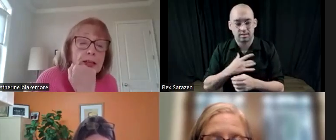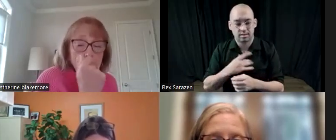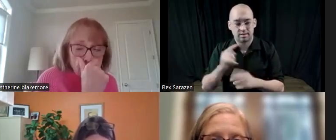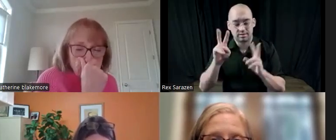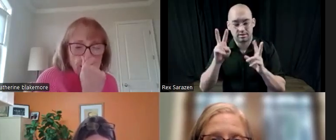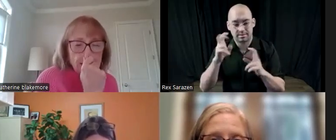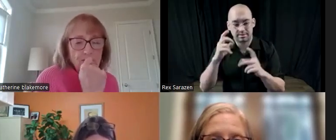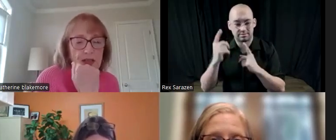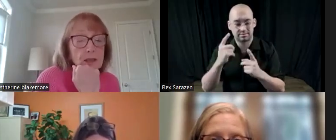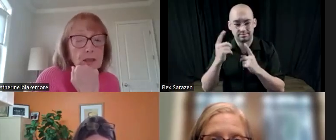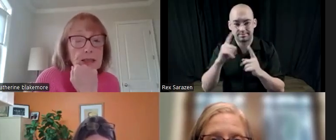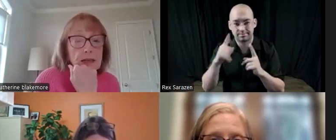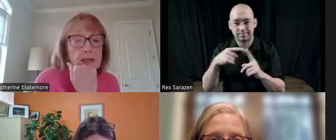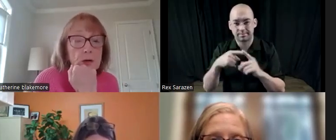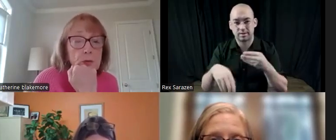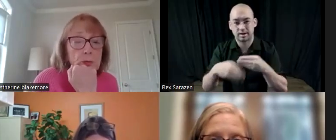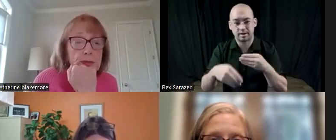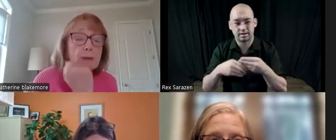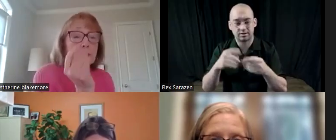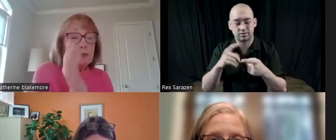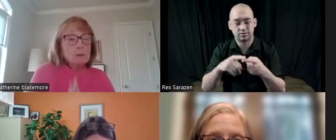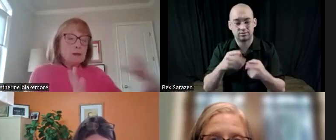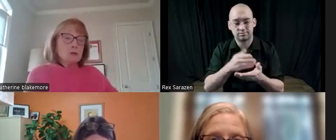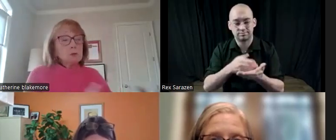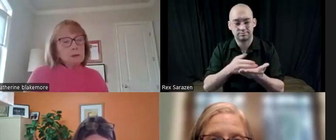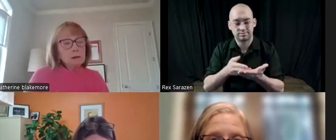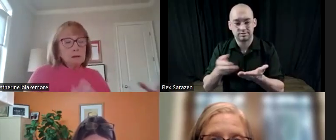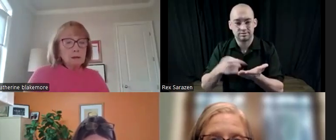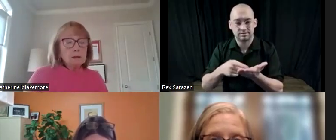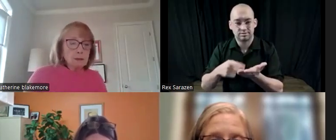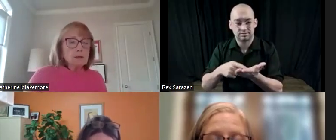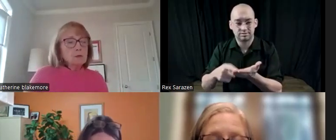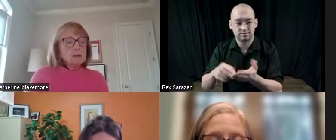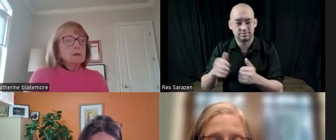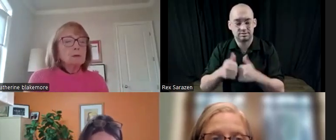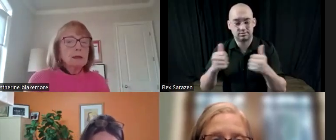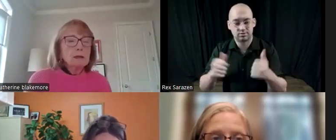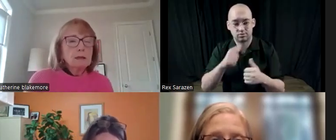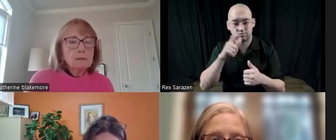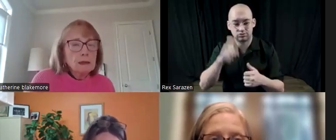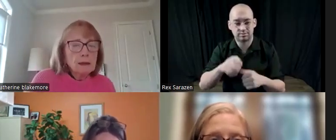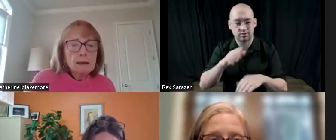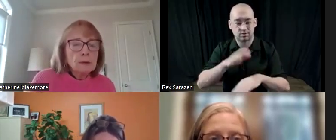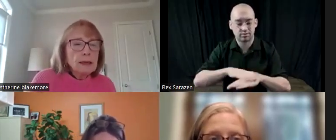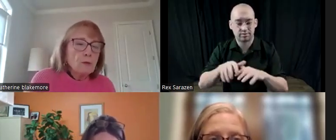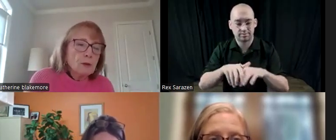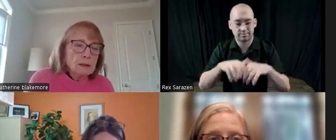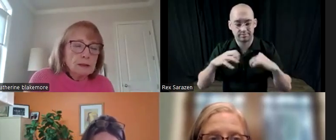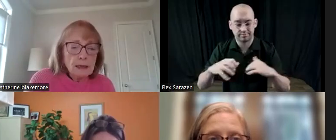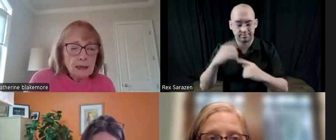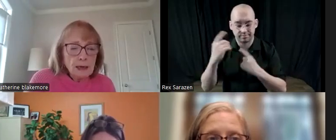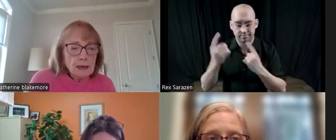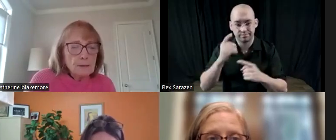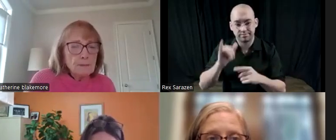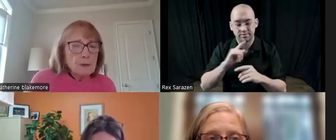adding to the list of things to discuss. So separate from like who should be on the committee, for example, I think really helpful.